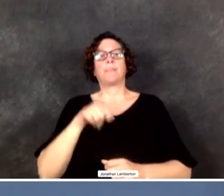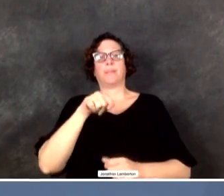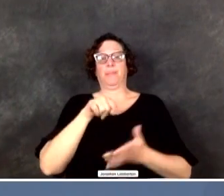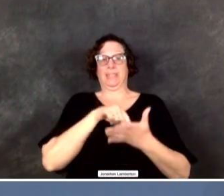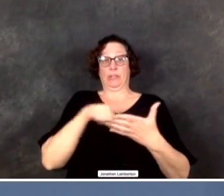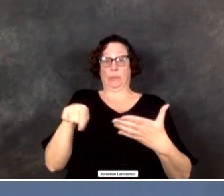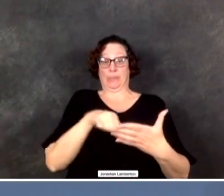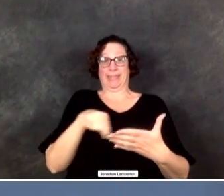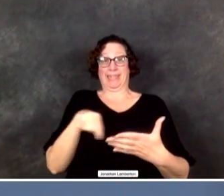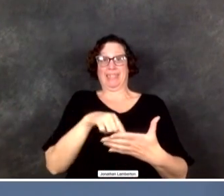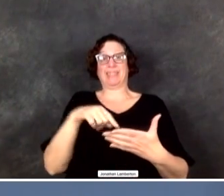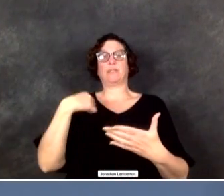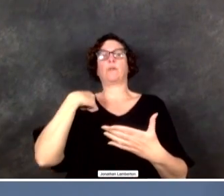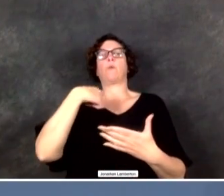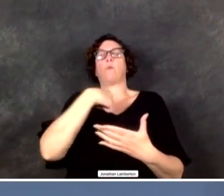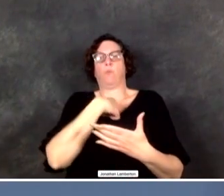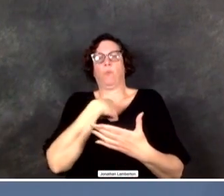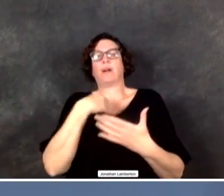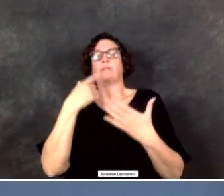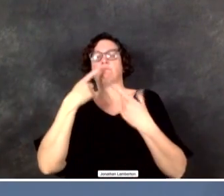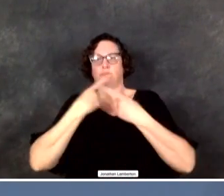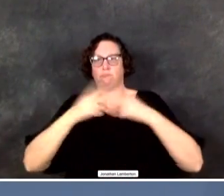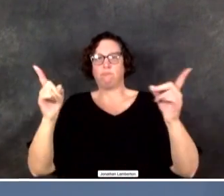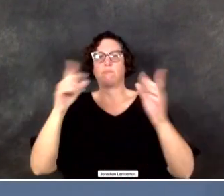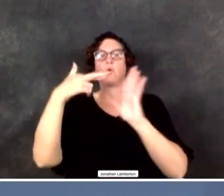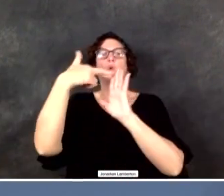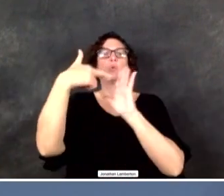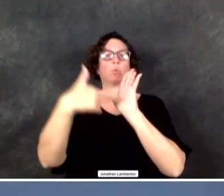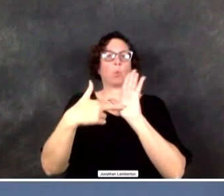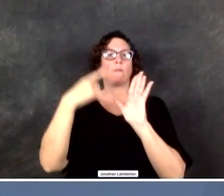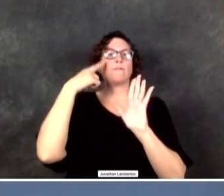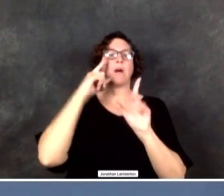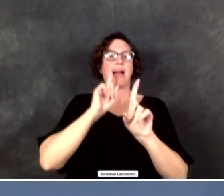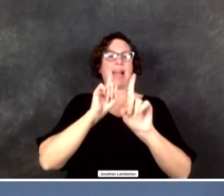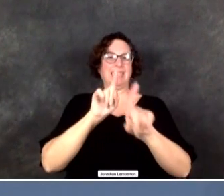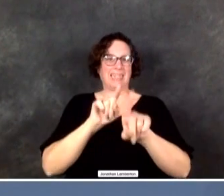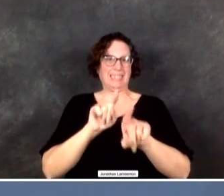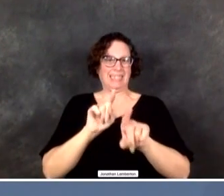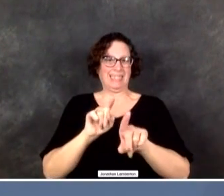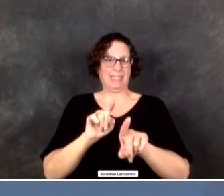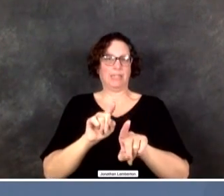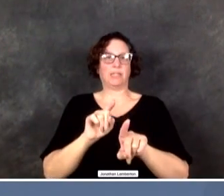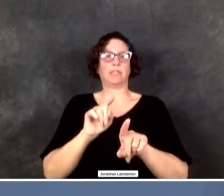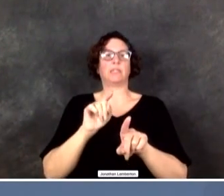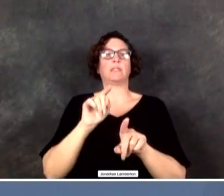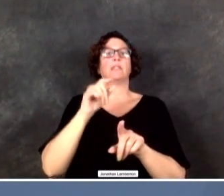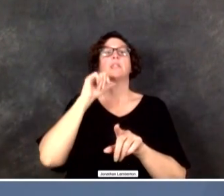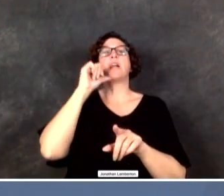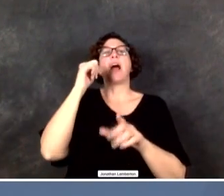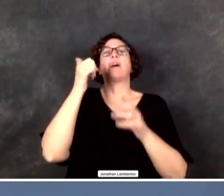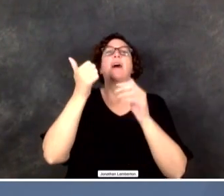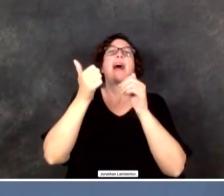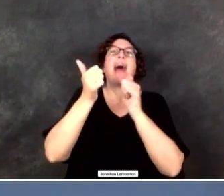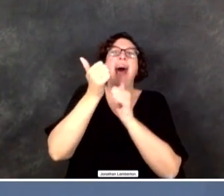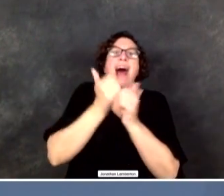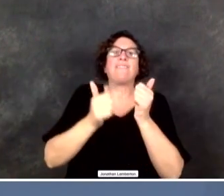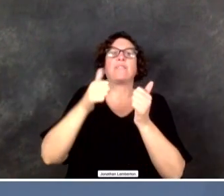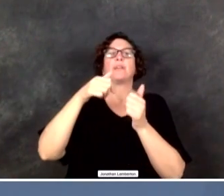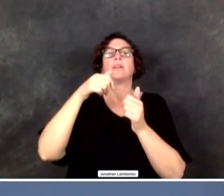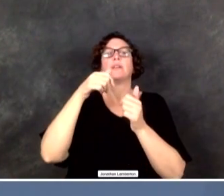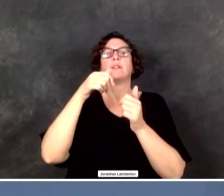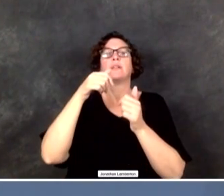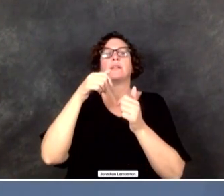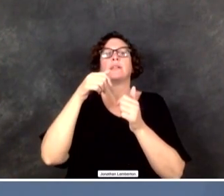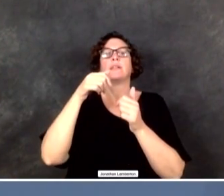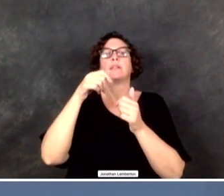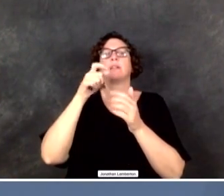not taking period by period attendance. It's a full day. Once a day, schools are reporting their attendance. We can get you the details on